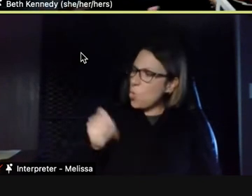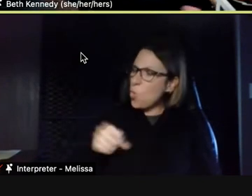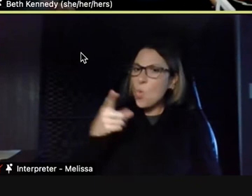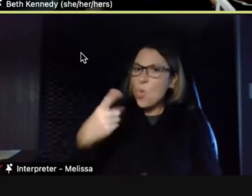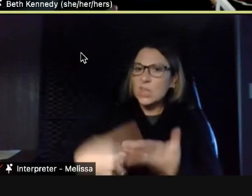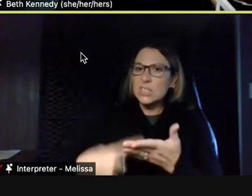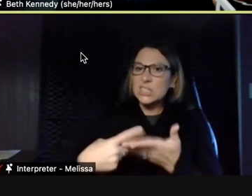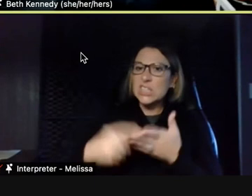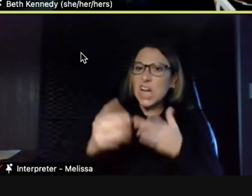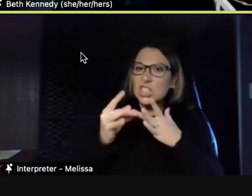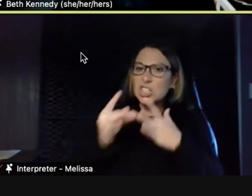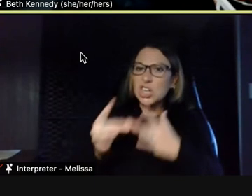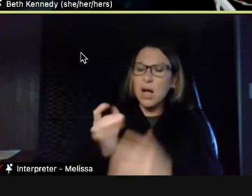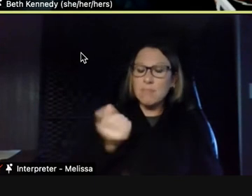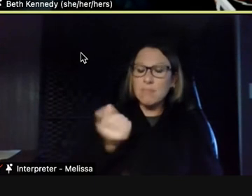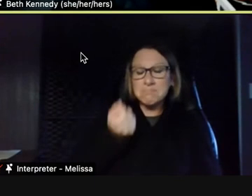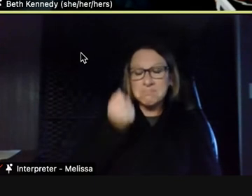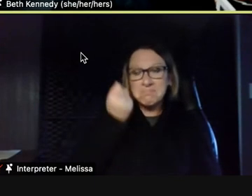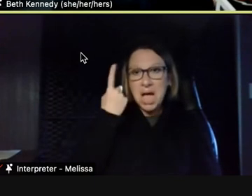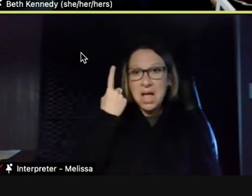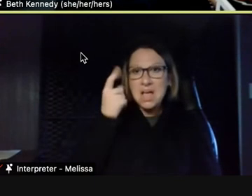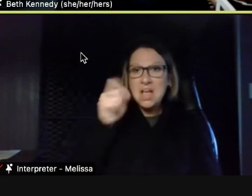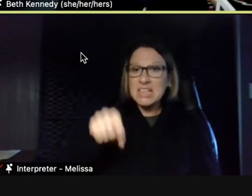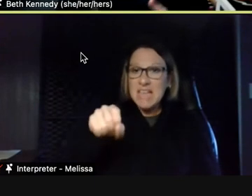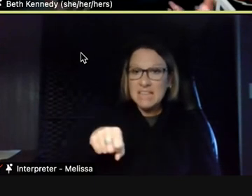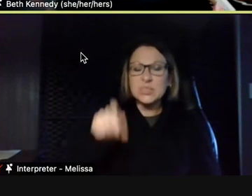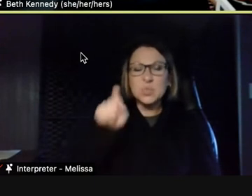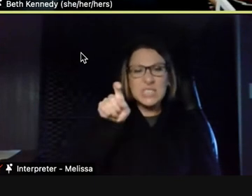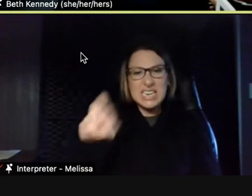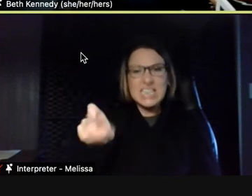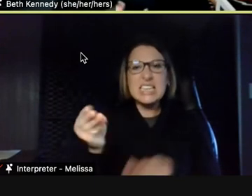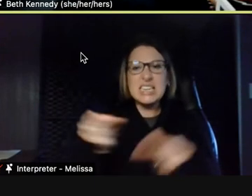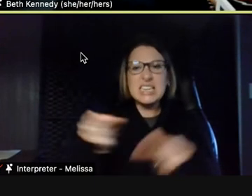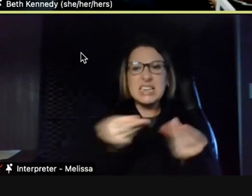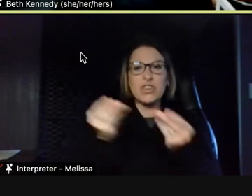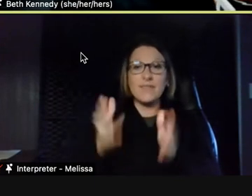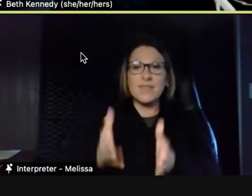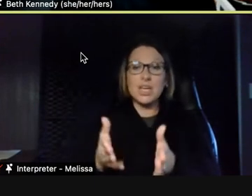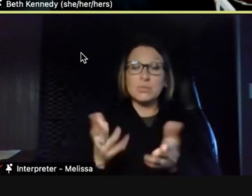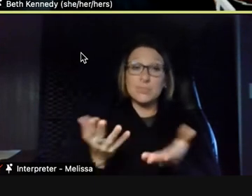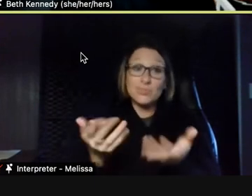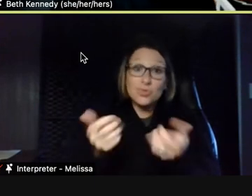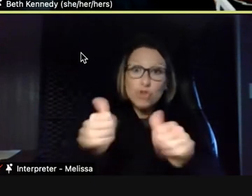it. We do need an intervener. So it's worth a try.